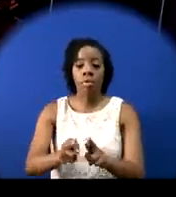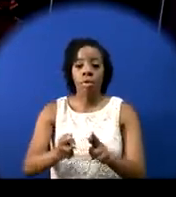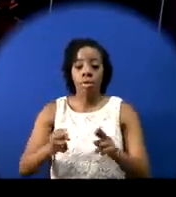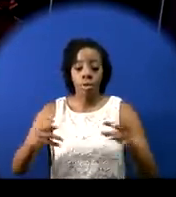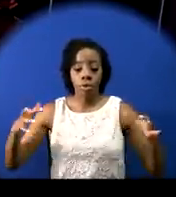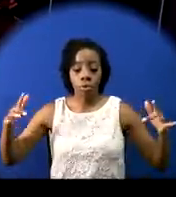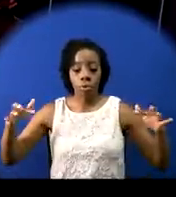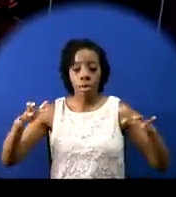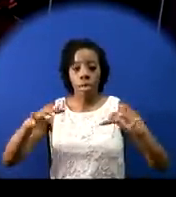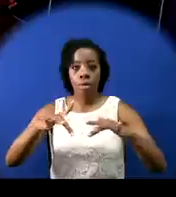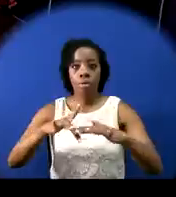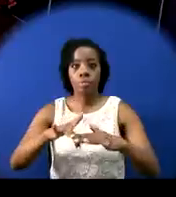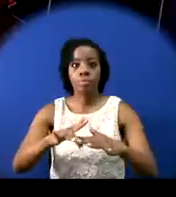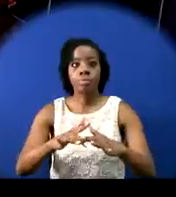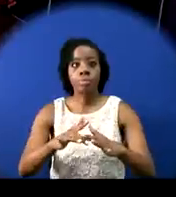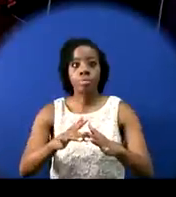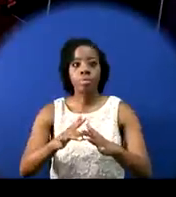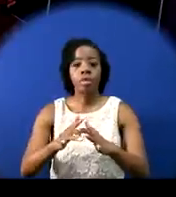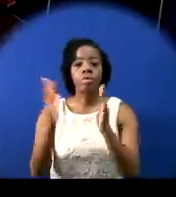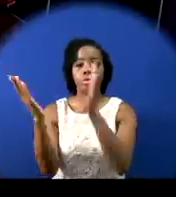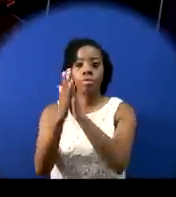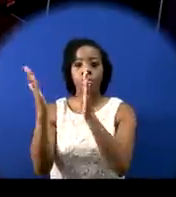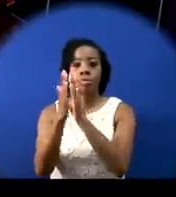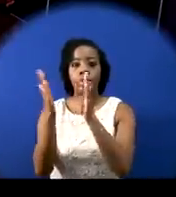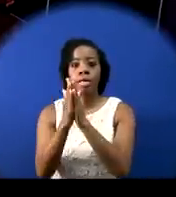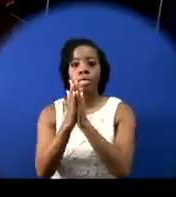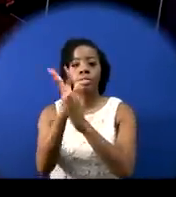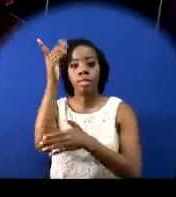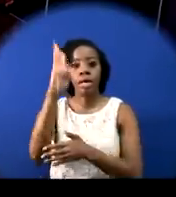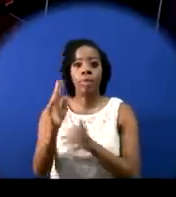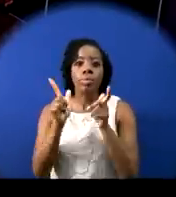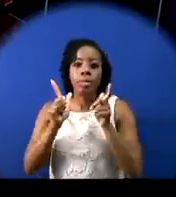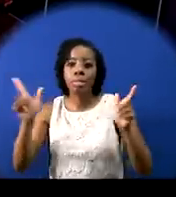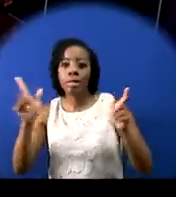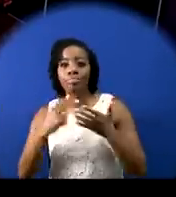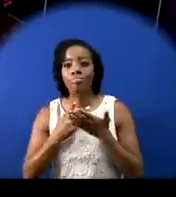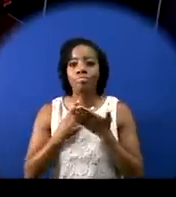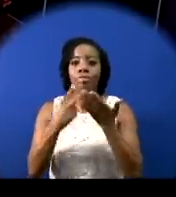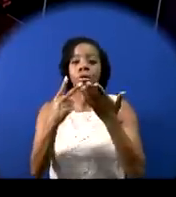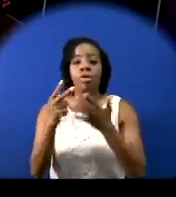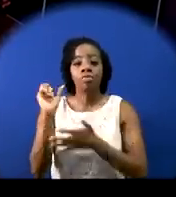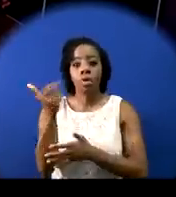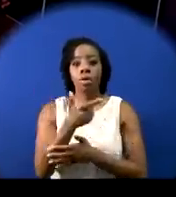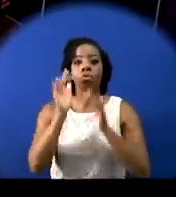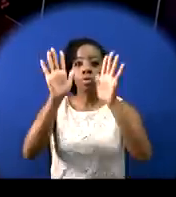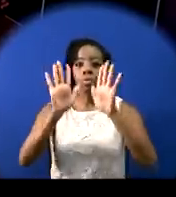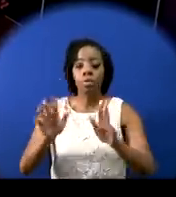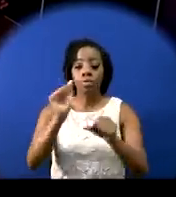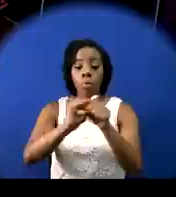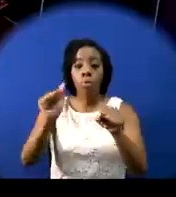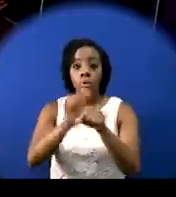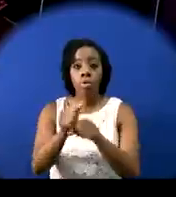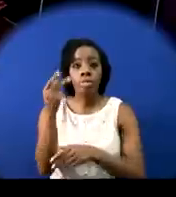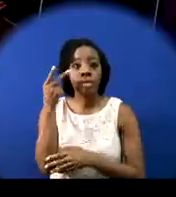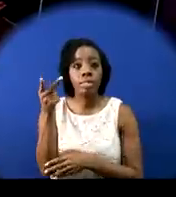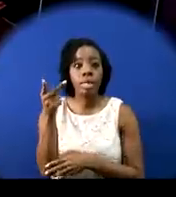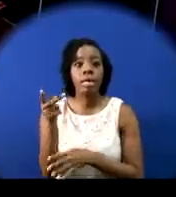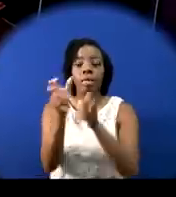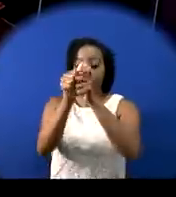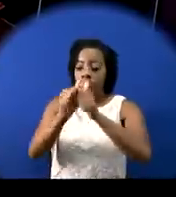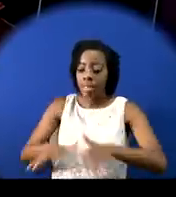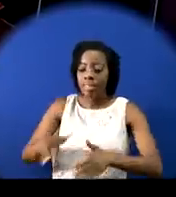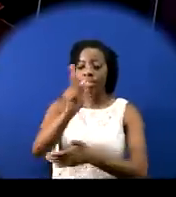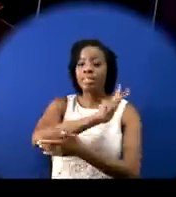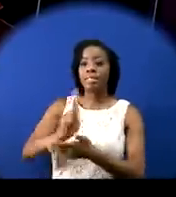to praise God in loud voices for all the miracles they had seen. Blessed is the King